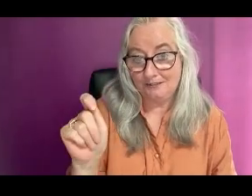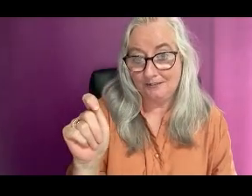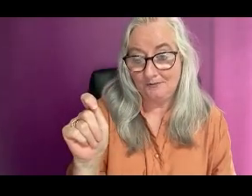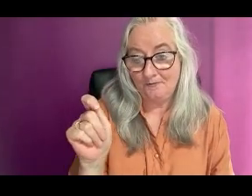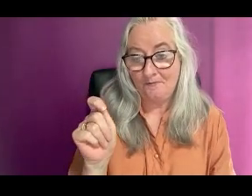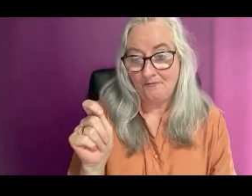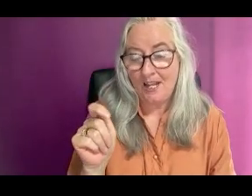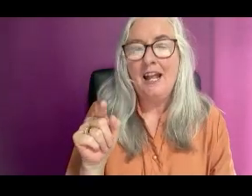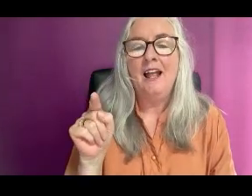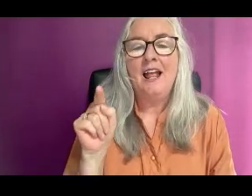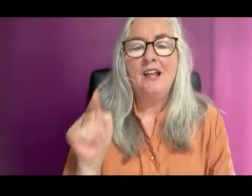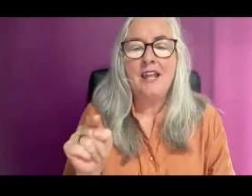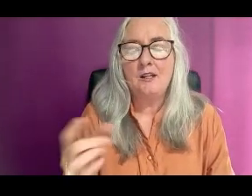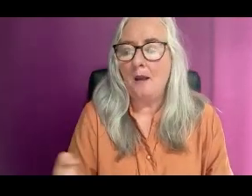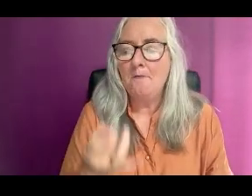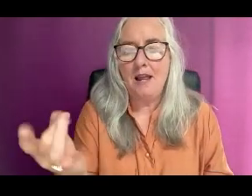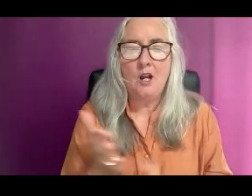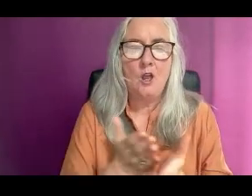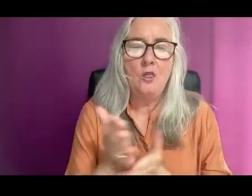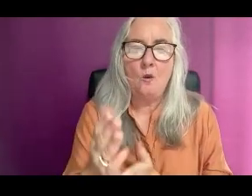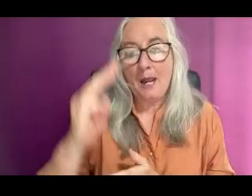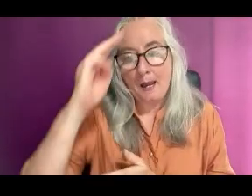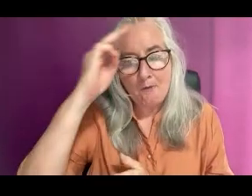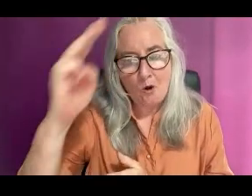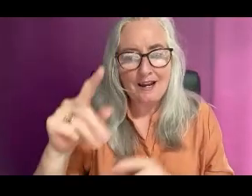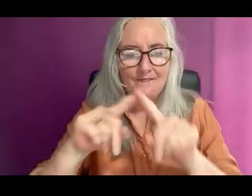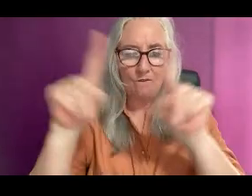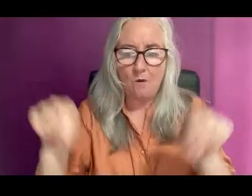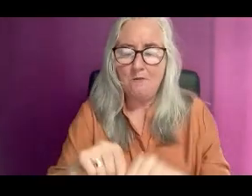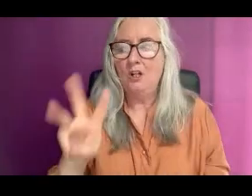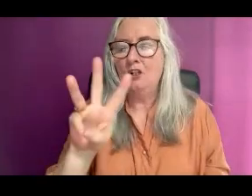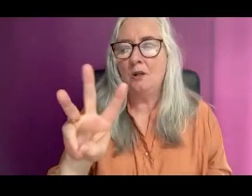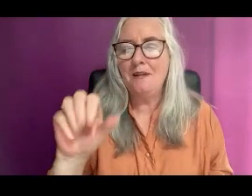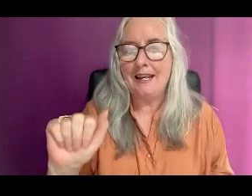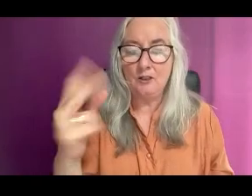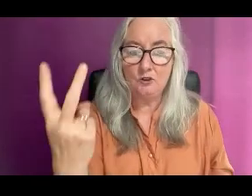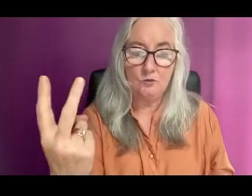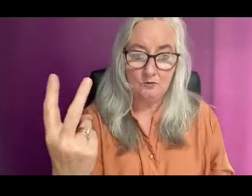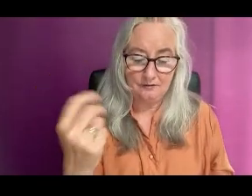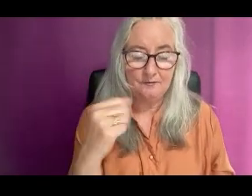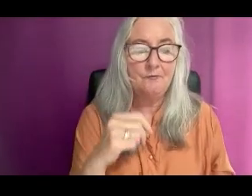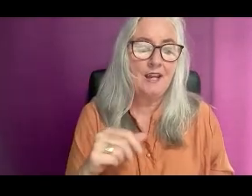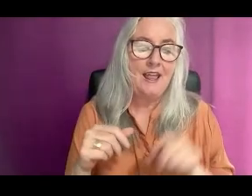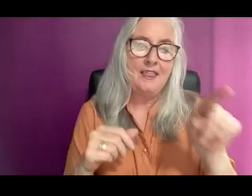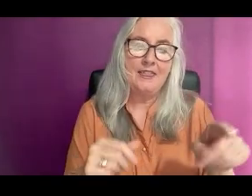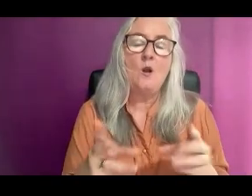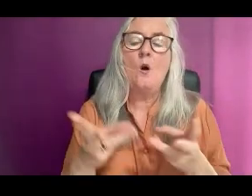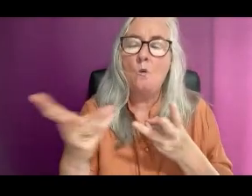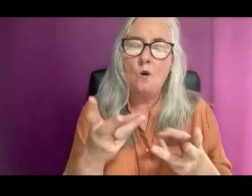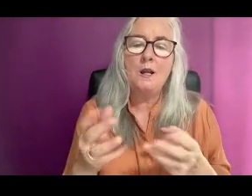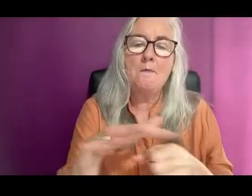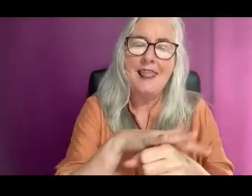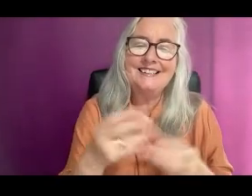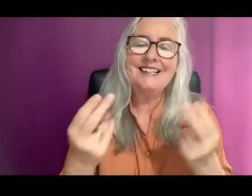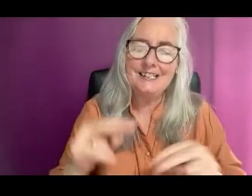it's applied for through the employer form, the WA2 form. And a workplace needs assessment is required for the